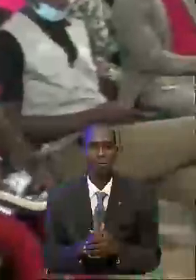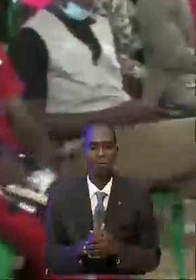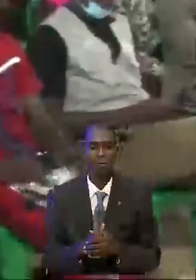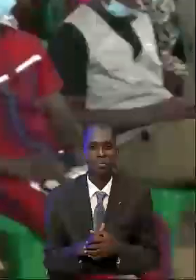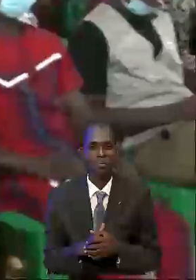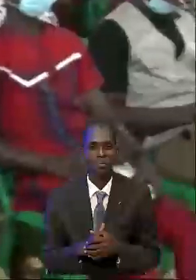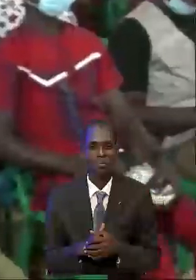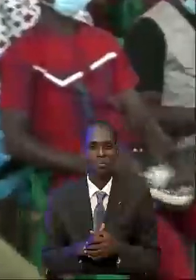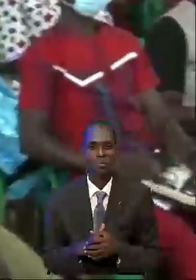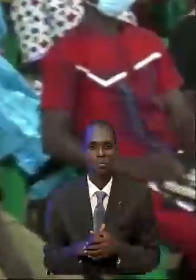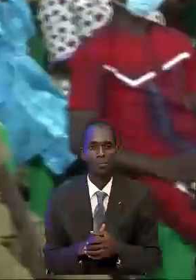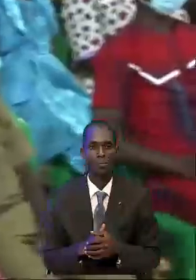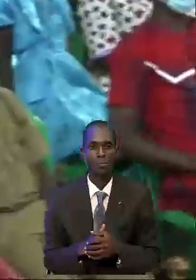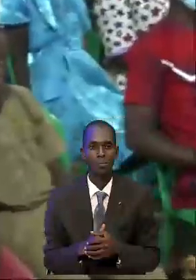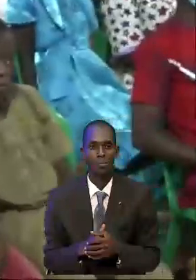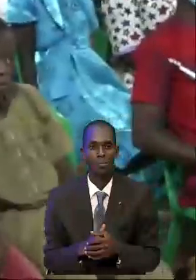live.